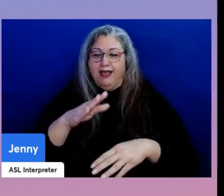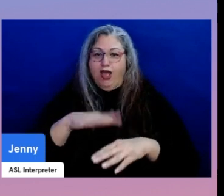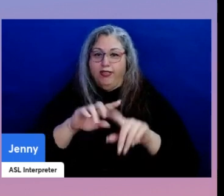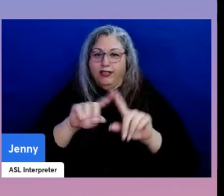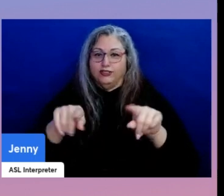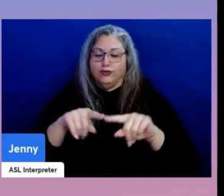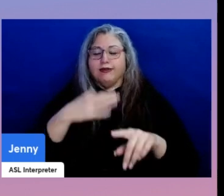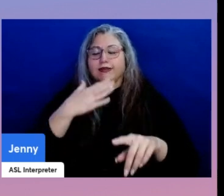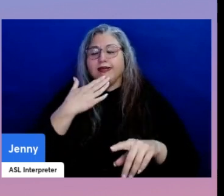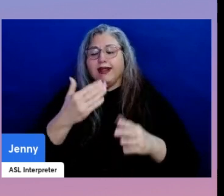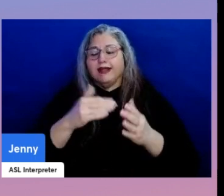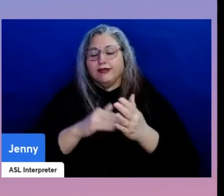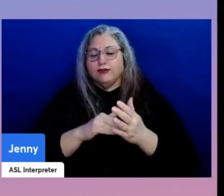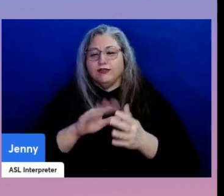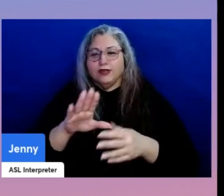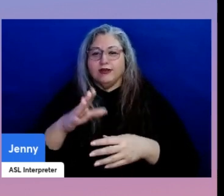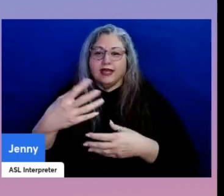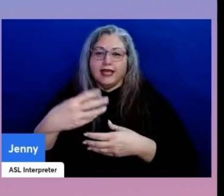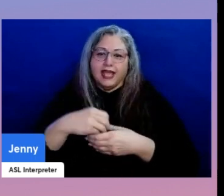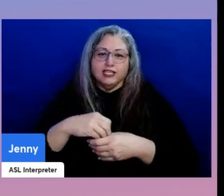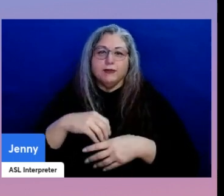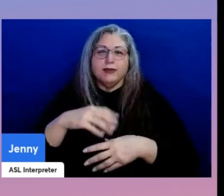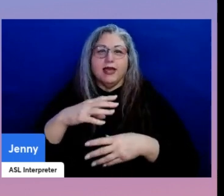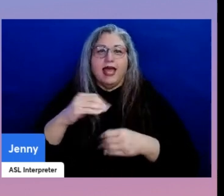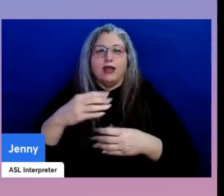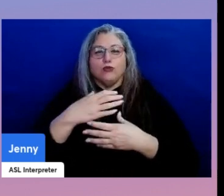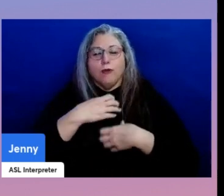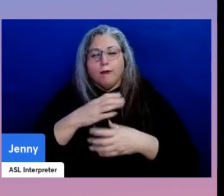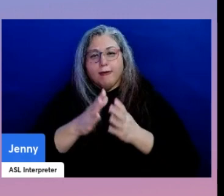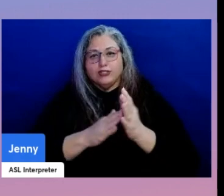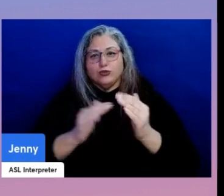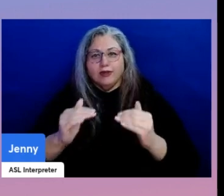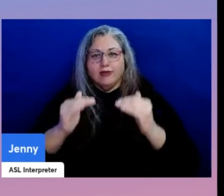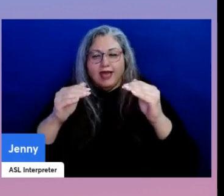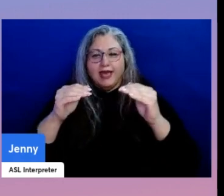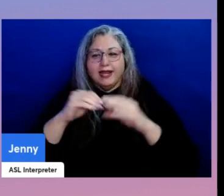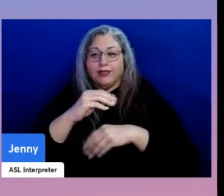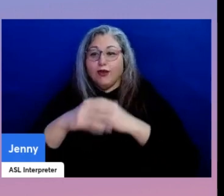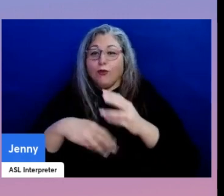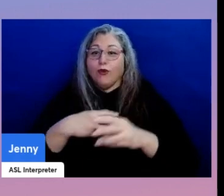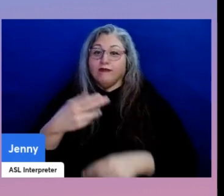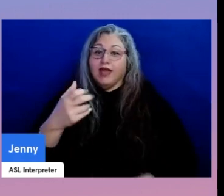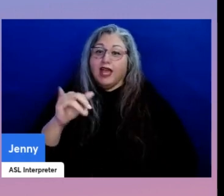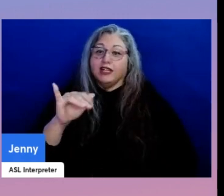time, engagement, and passion for advancing in the world of HashiCorp. Have a great rest of the day.